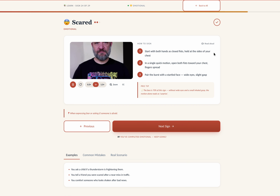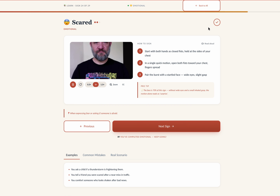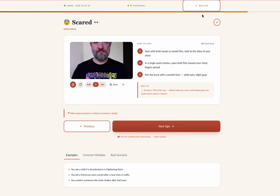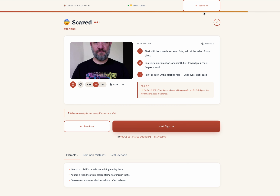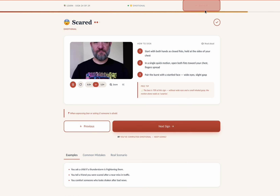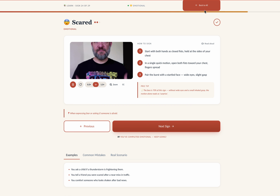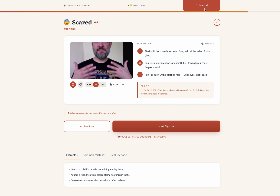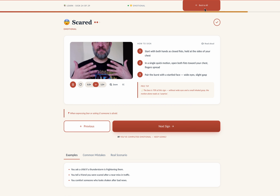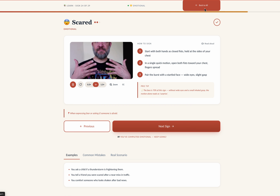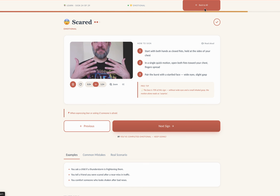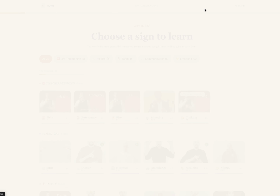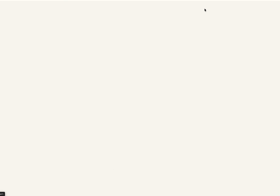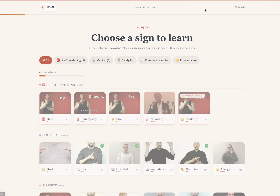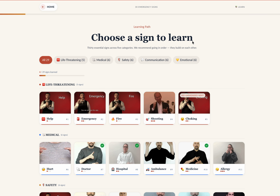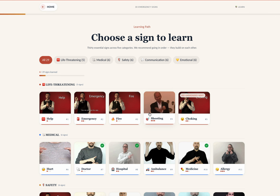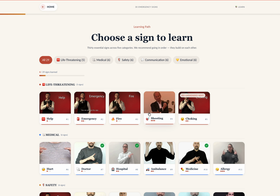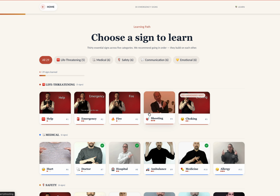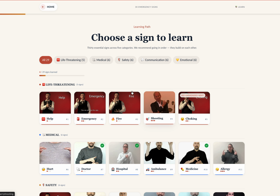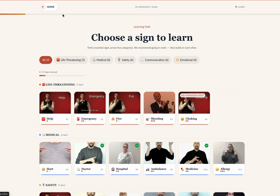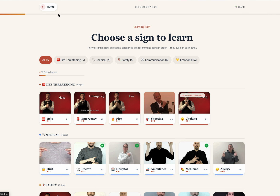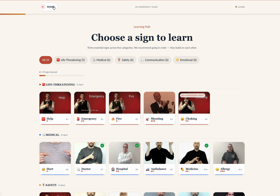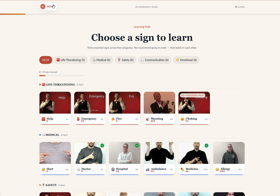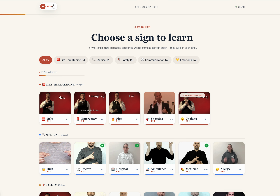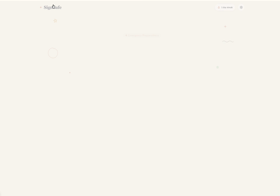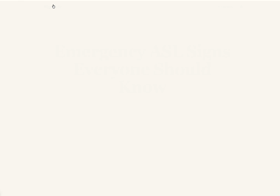give them some sort of emotional support.